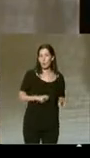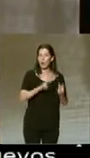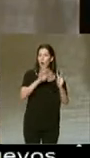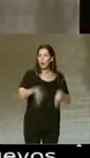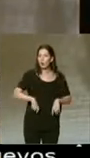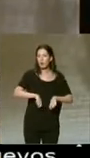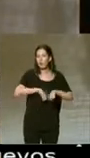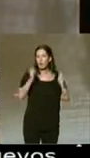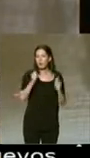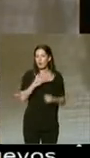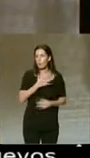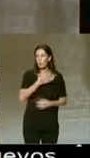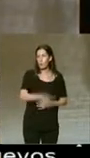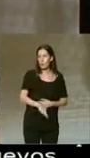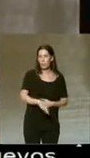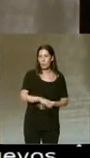new requirements